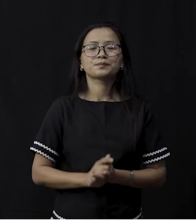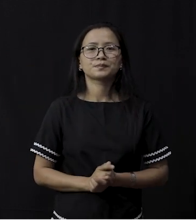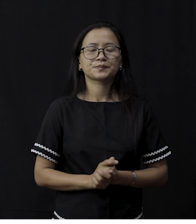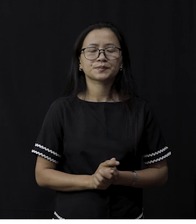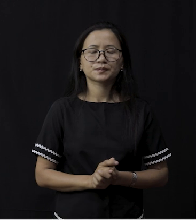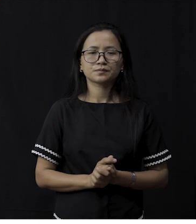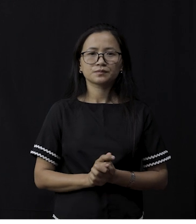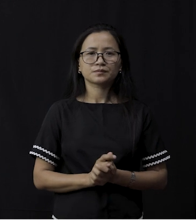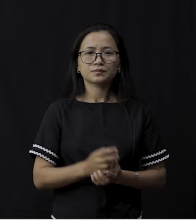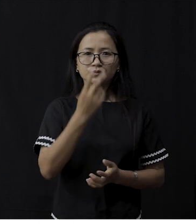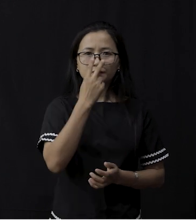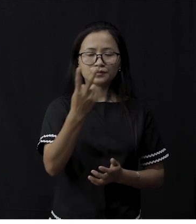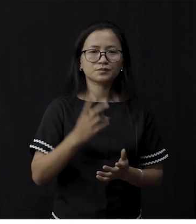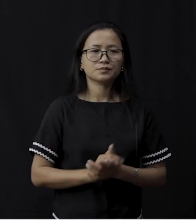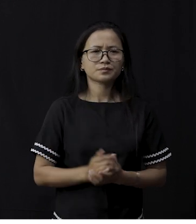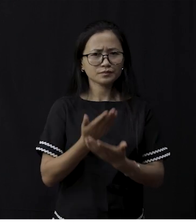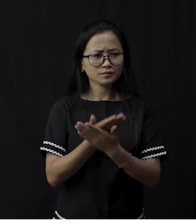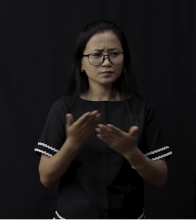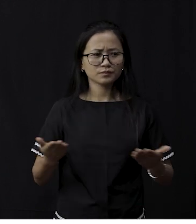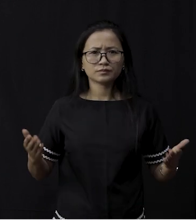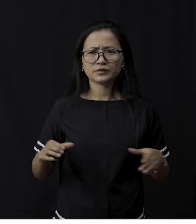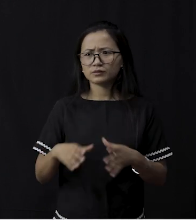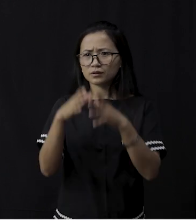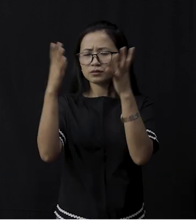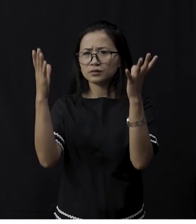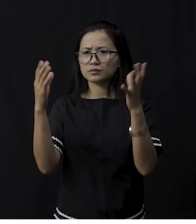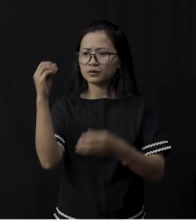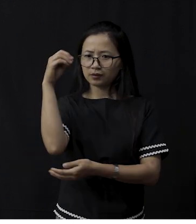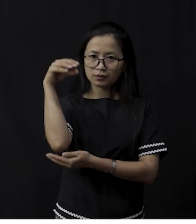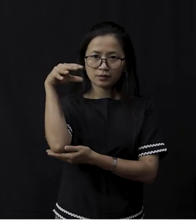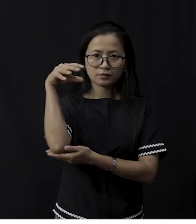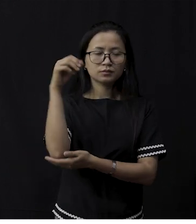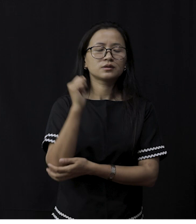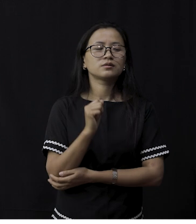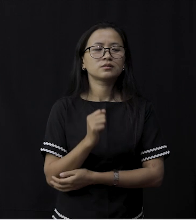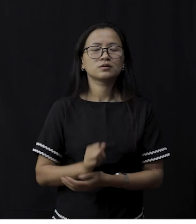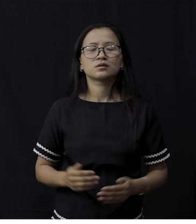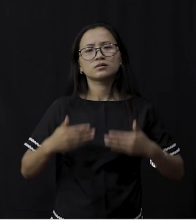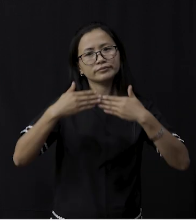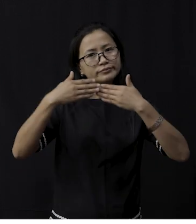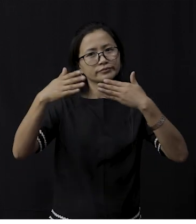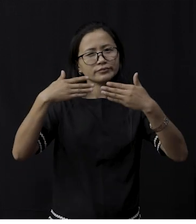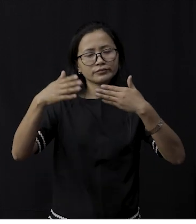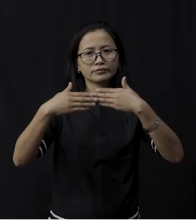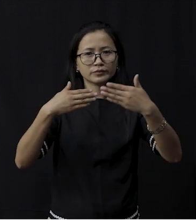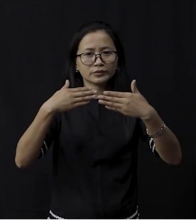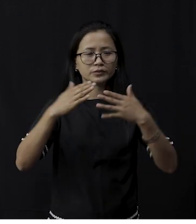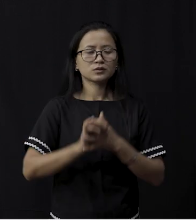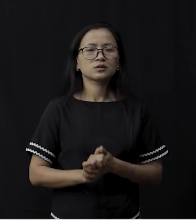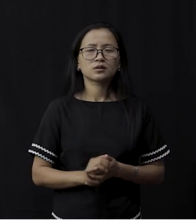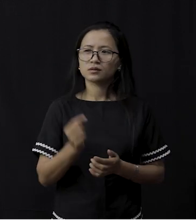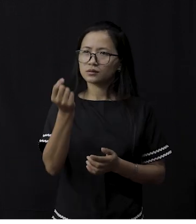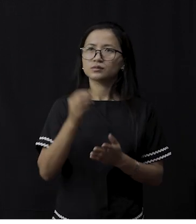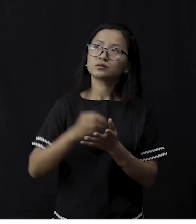a noun. Then you see a thing, that's a tree, a lamp and a window where you can see a little bit